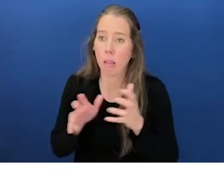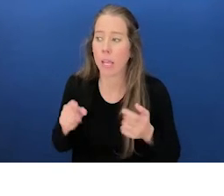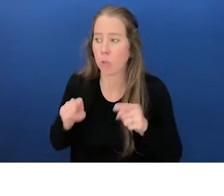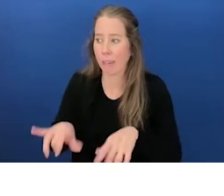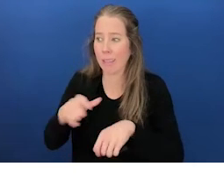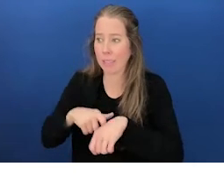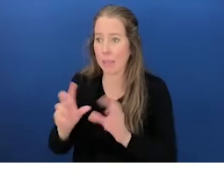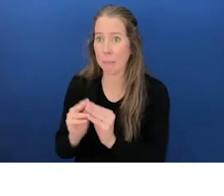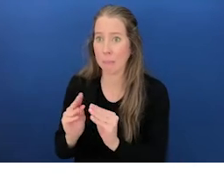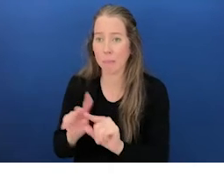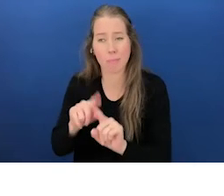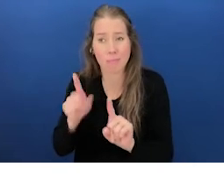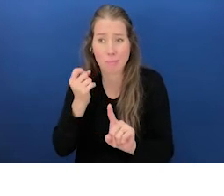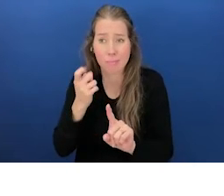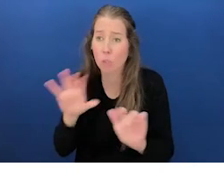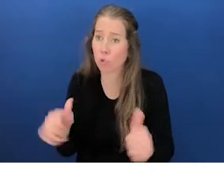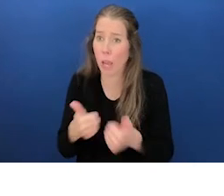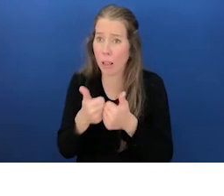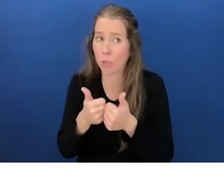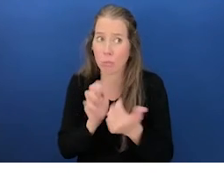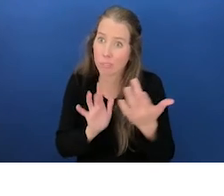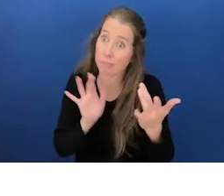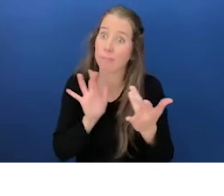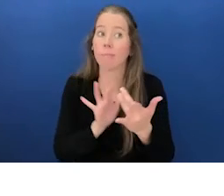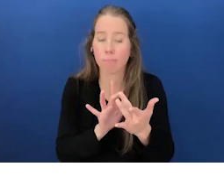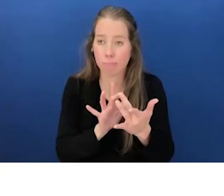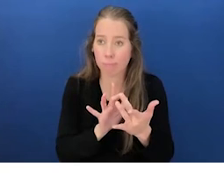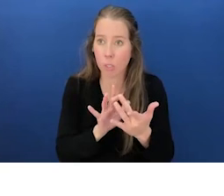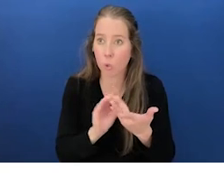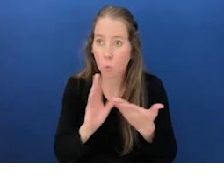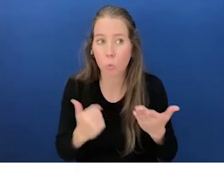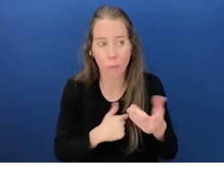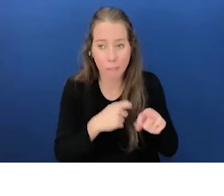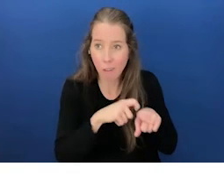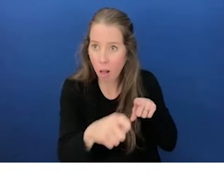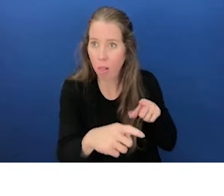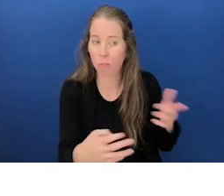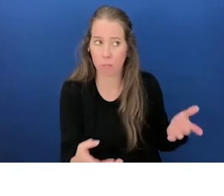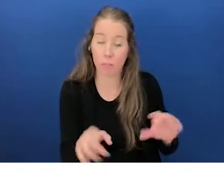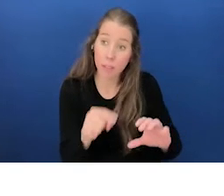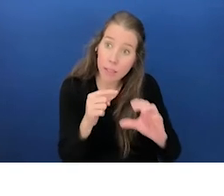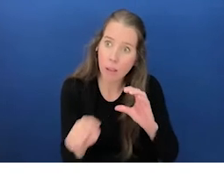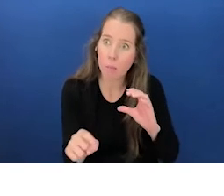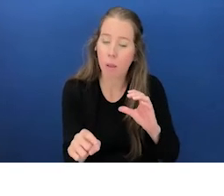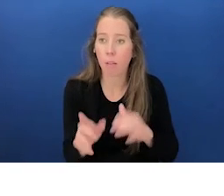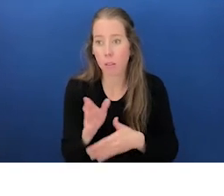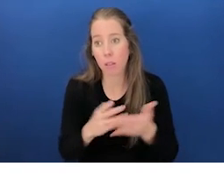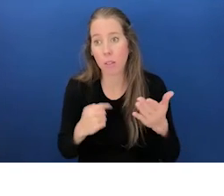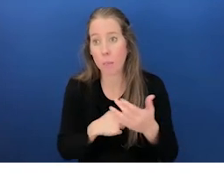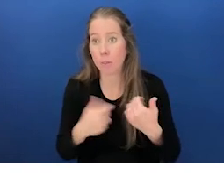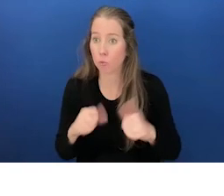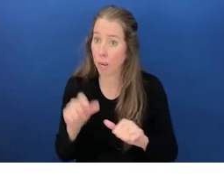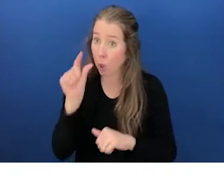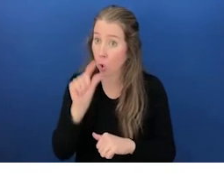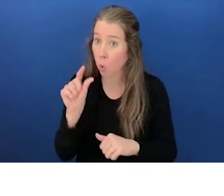I'll be honest, to get a hold of these students, right? We do phone calls, email. Some of us try Google Text,